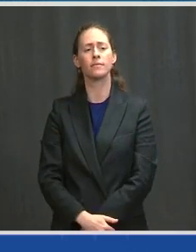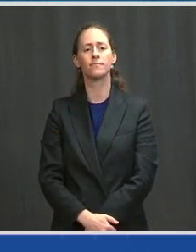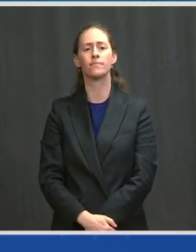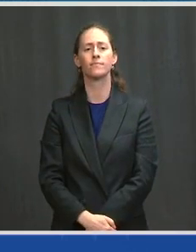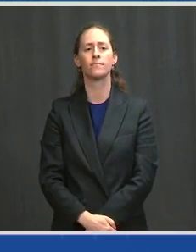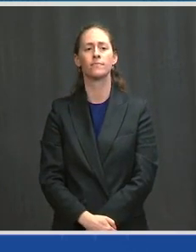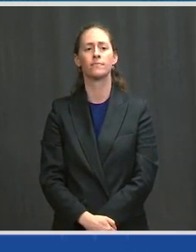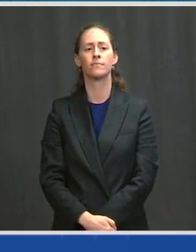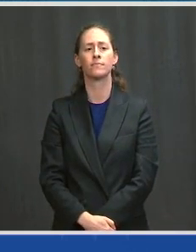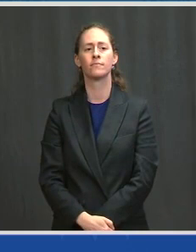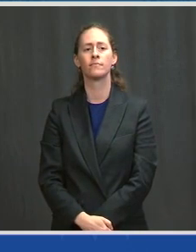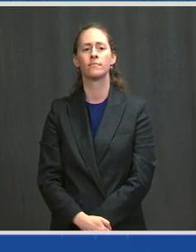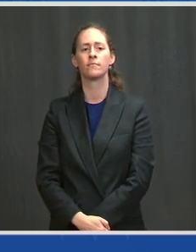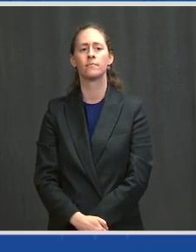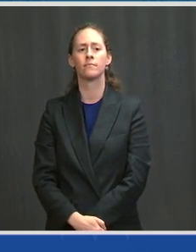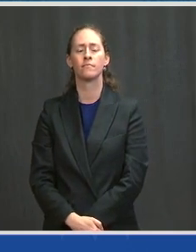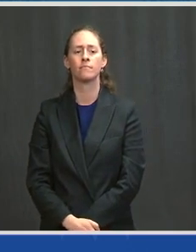decide